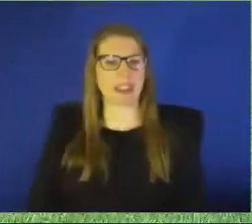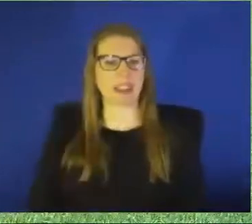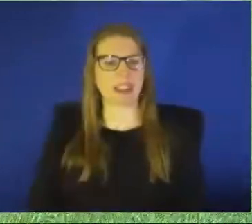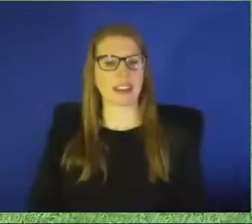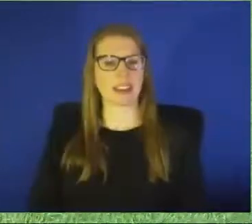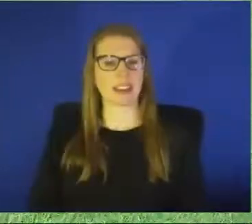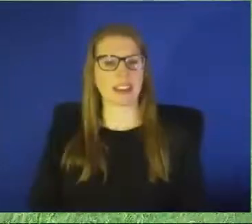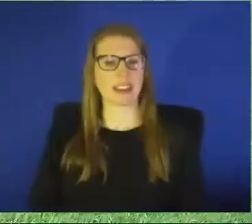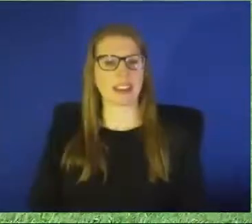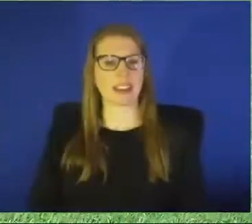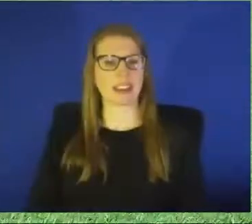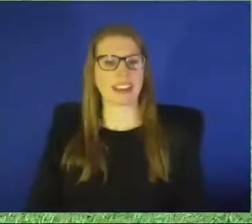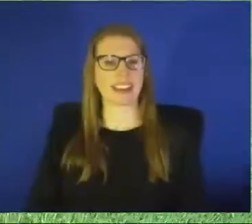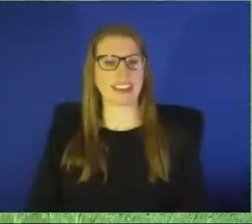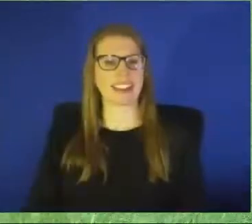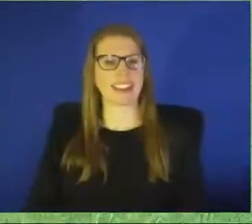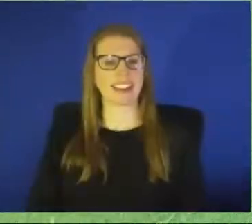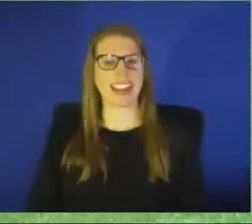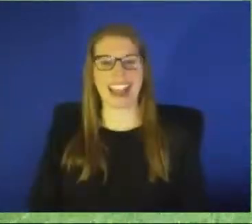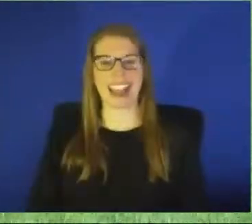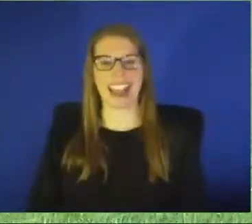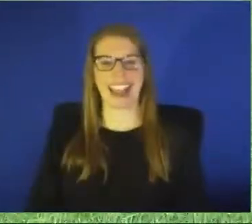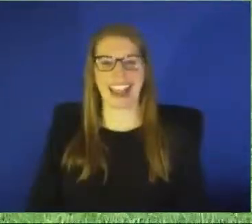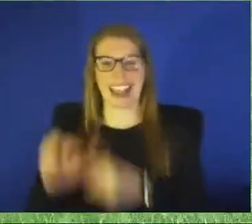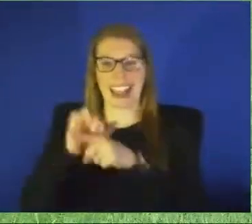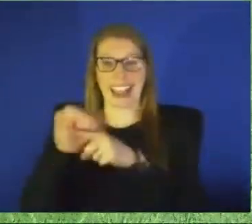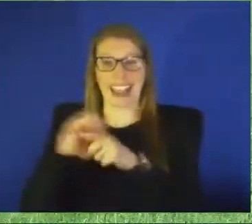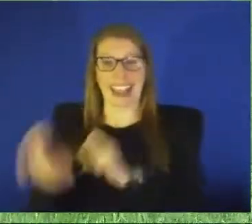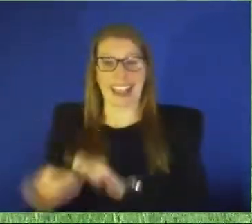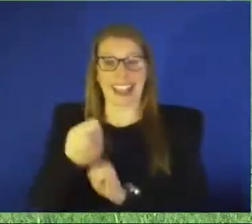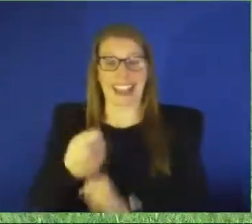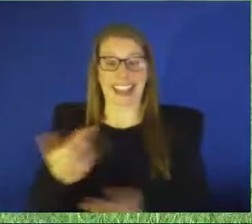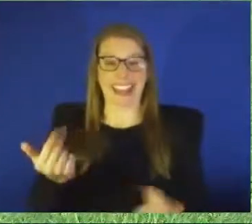I was practicing. Shit, fuck.